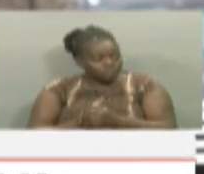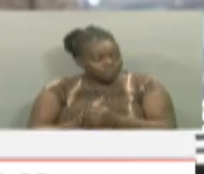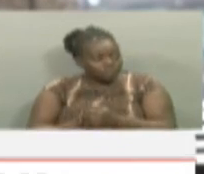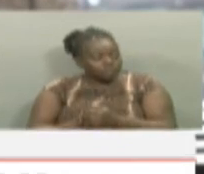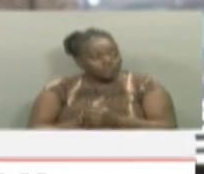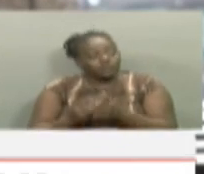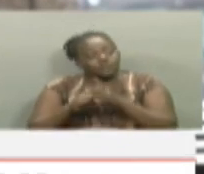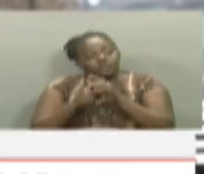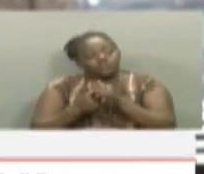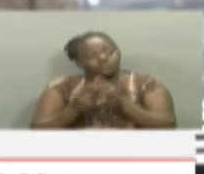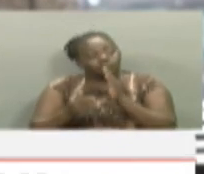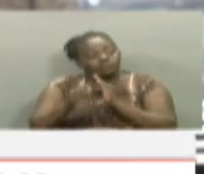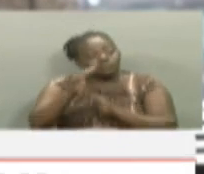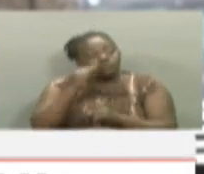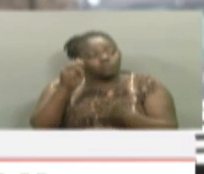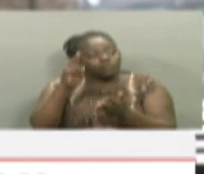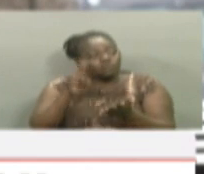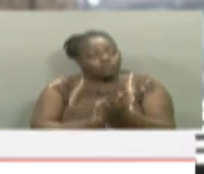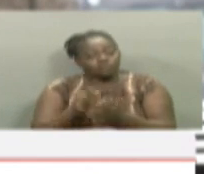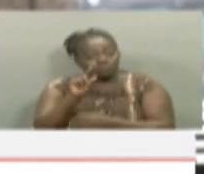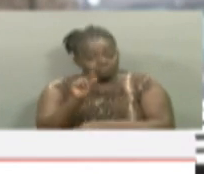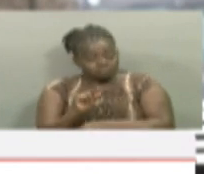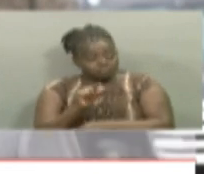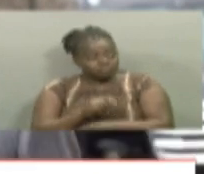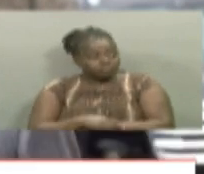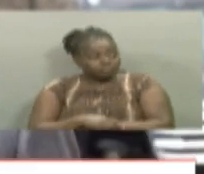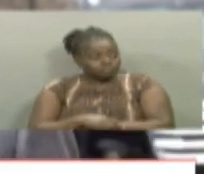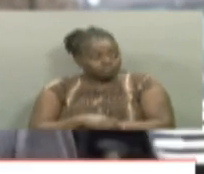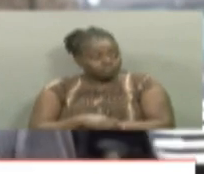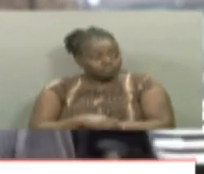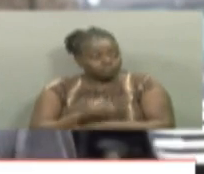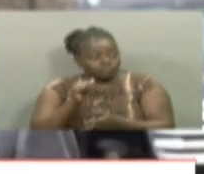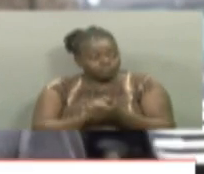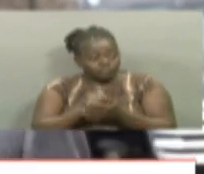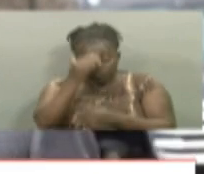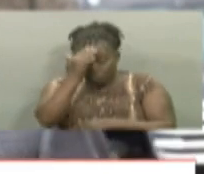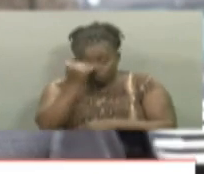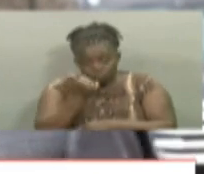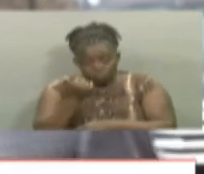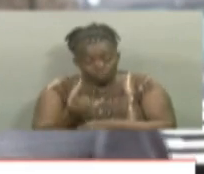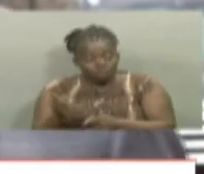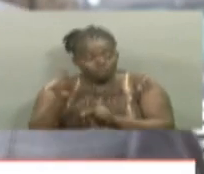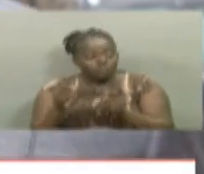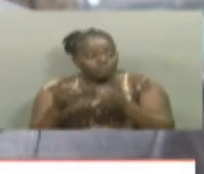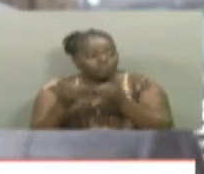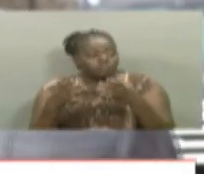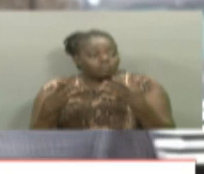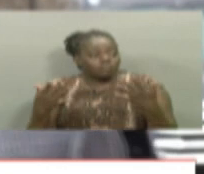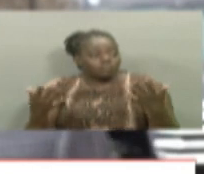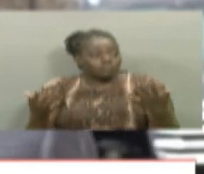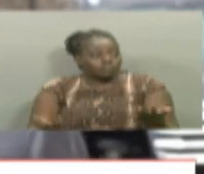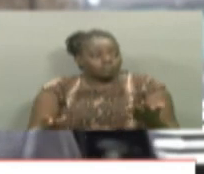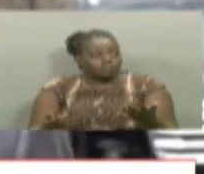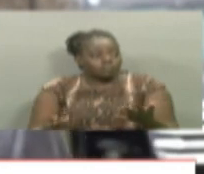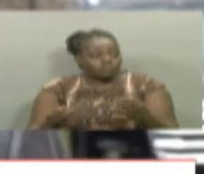abatendeke abali certified bakyali batono nnyo. Era ky'olaba nti kati abantu bangi nnyo bagenda ne beeyita nti be